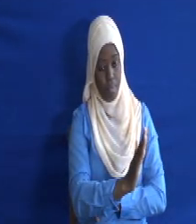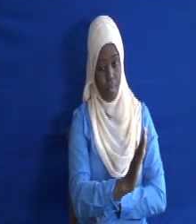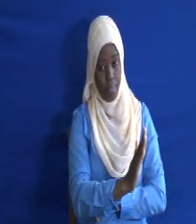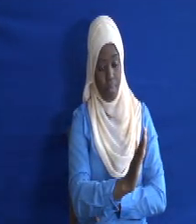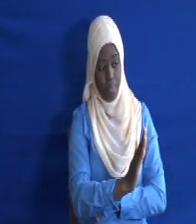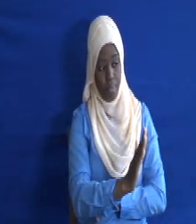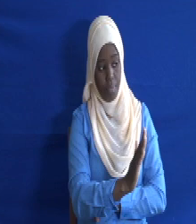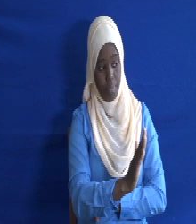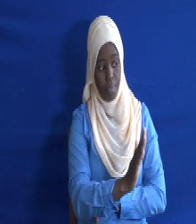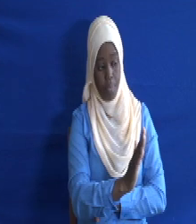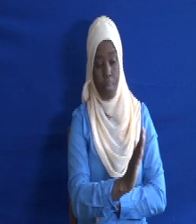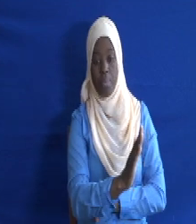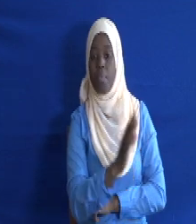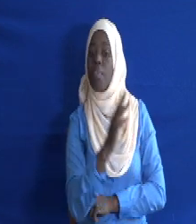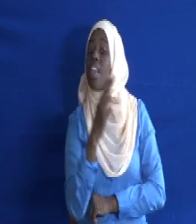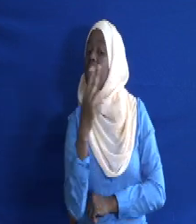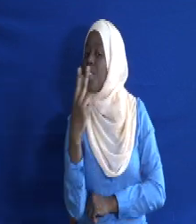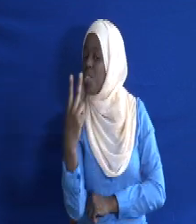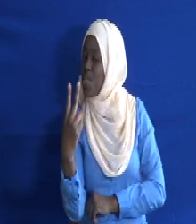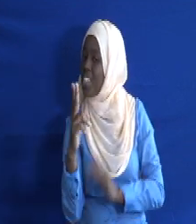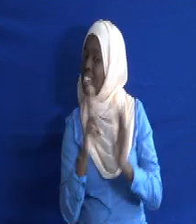yeah, 27, very good.